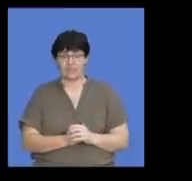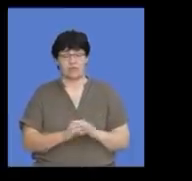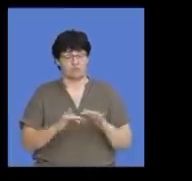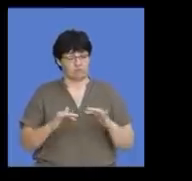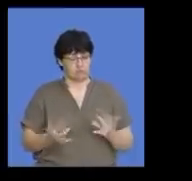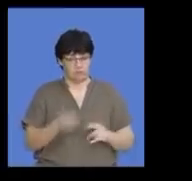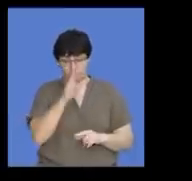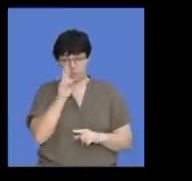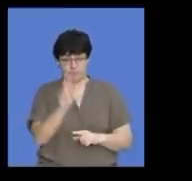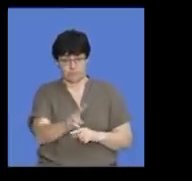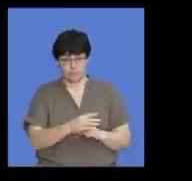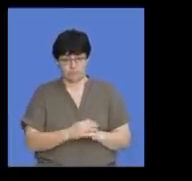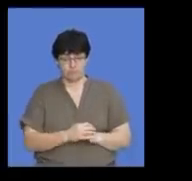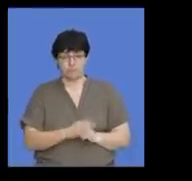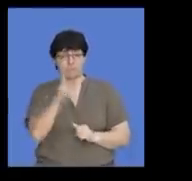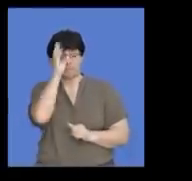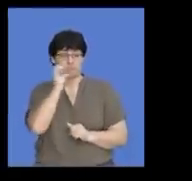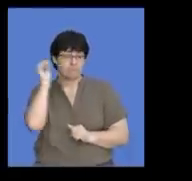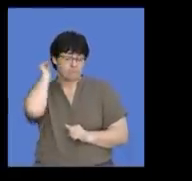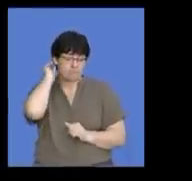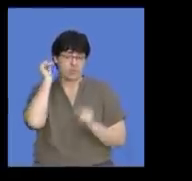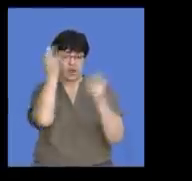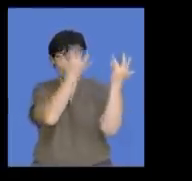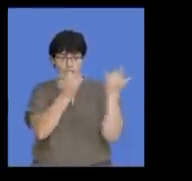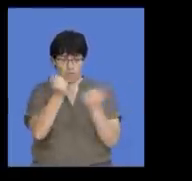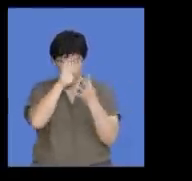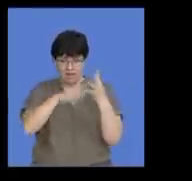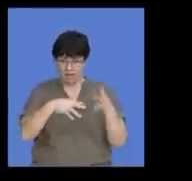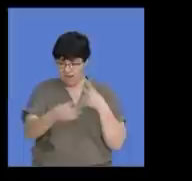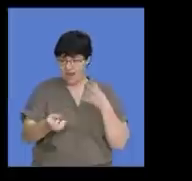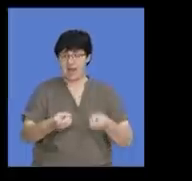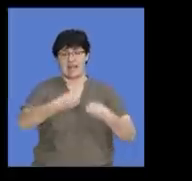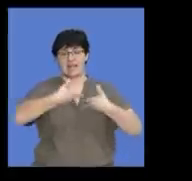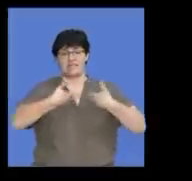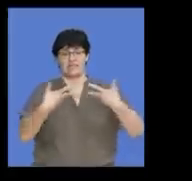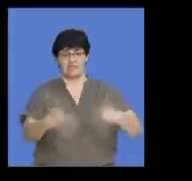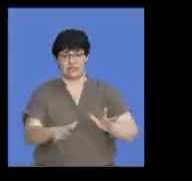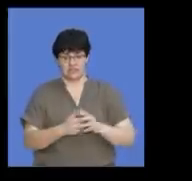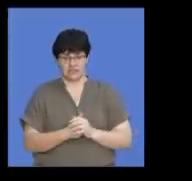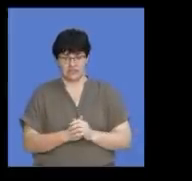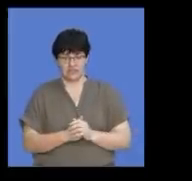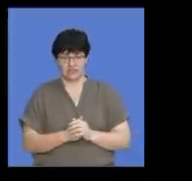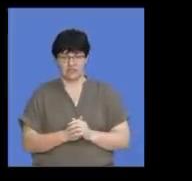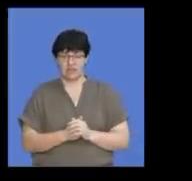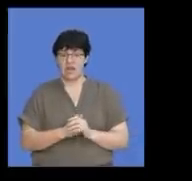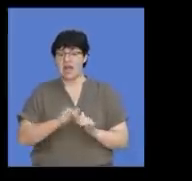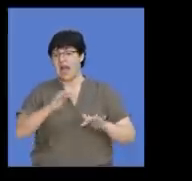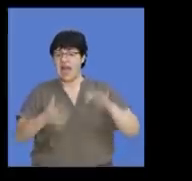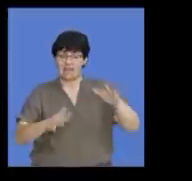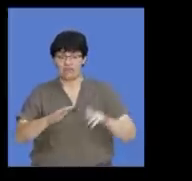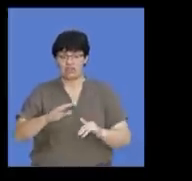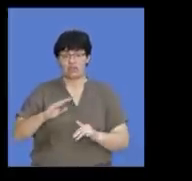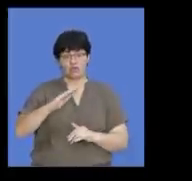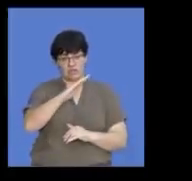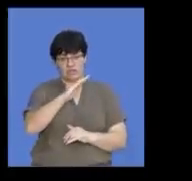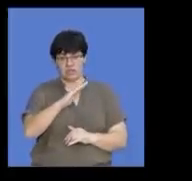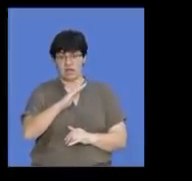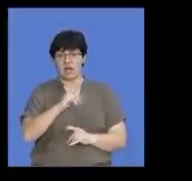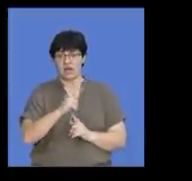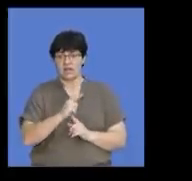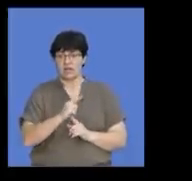let's look at it. Note, your formula is always going to be given. Average gradient is equal to vertical